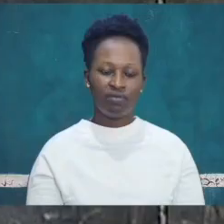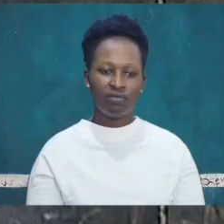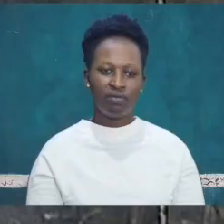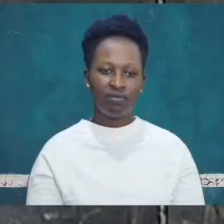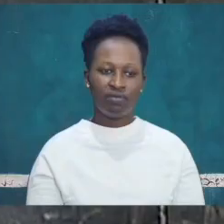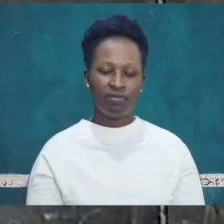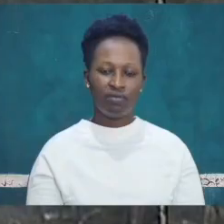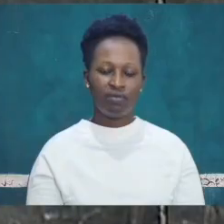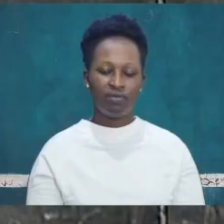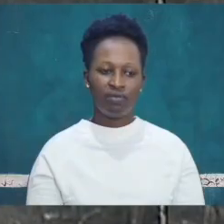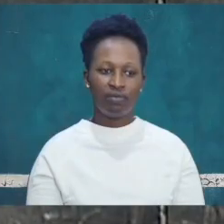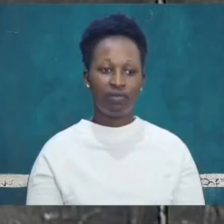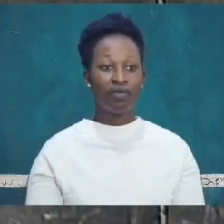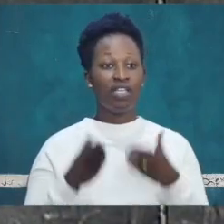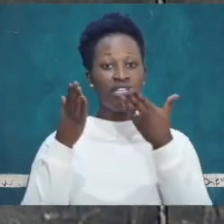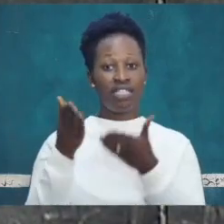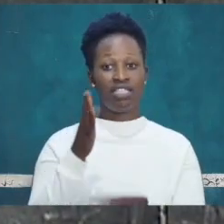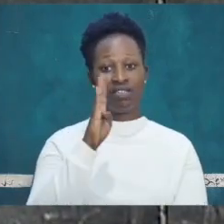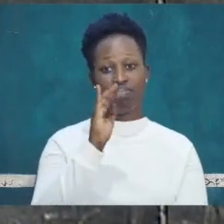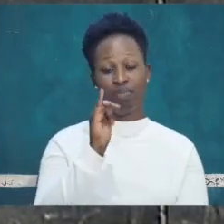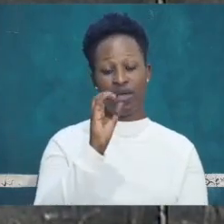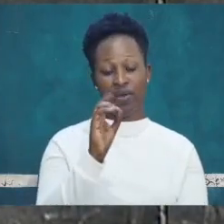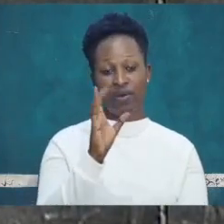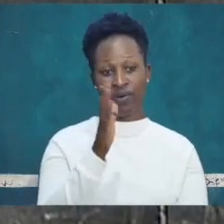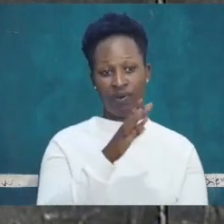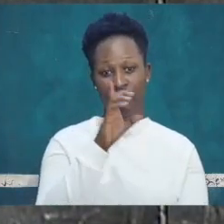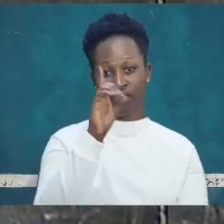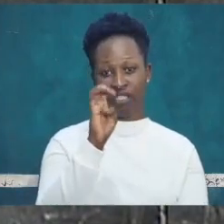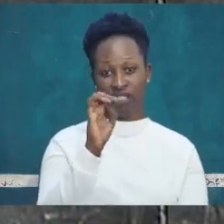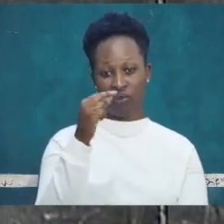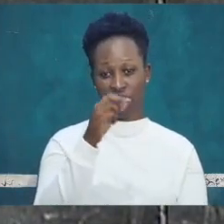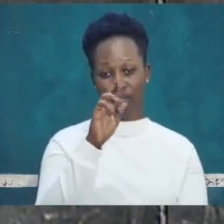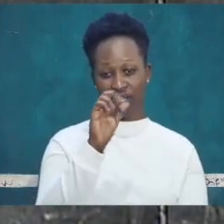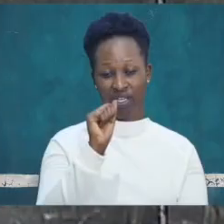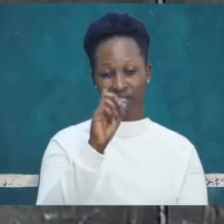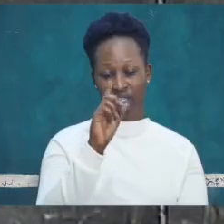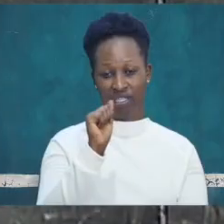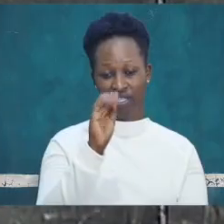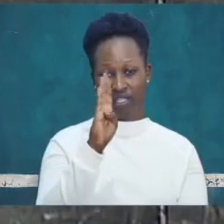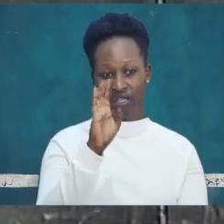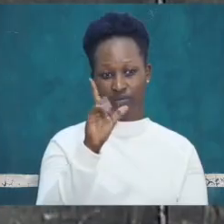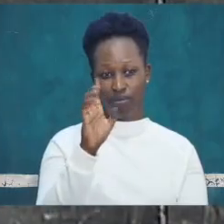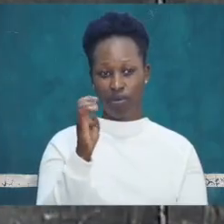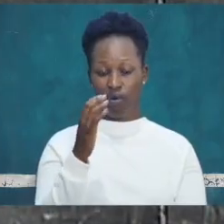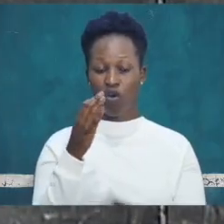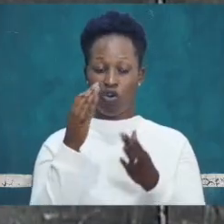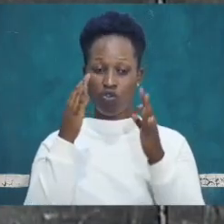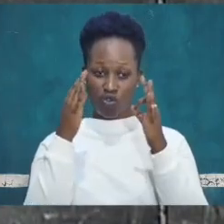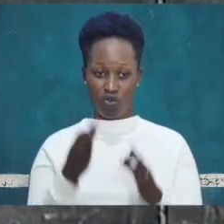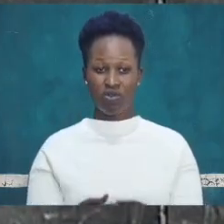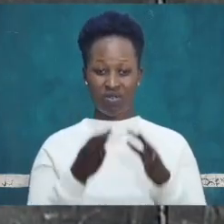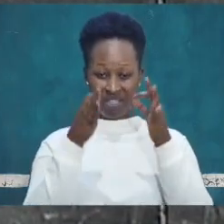processes. So these biodegradable goods, a biodegradable good can be decomposed, can be broken